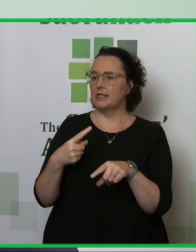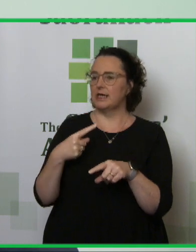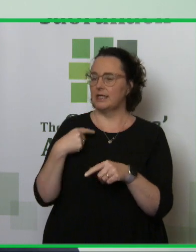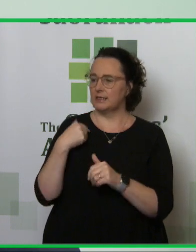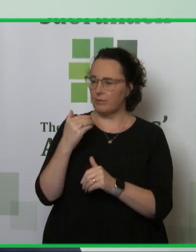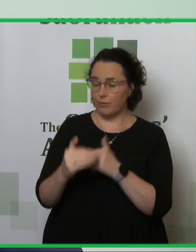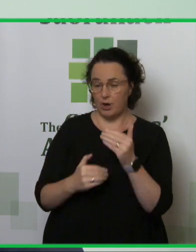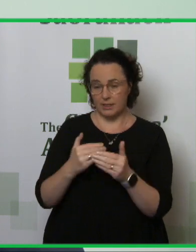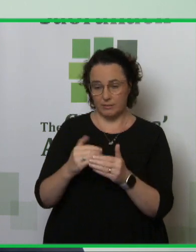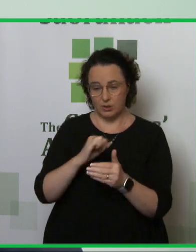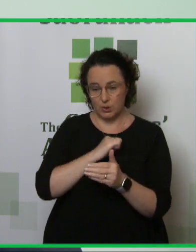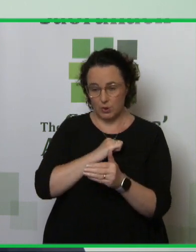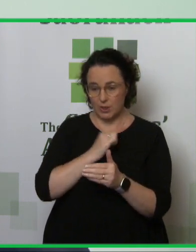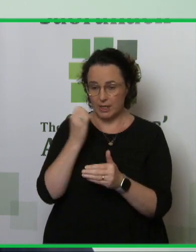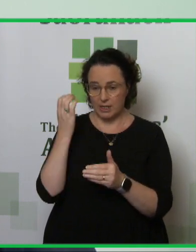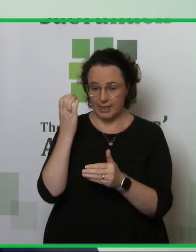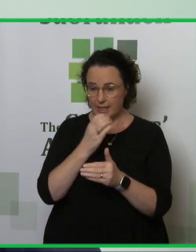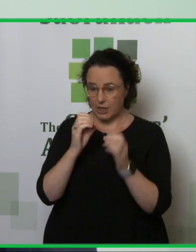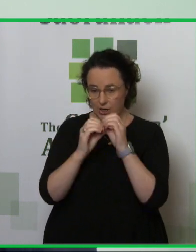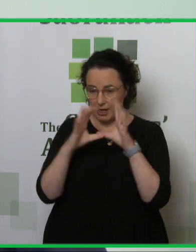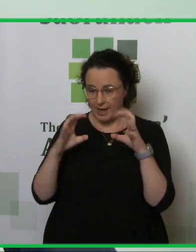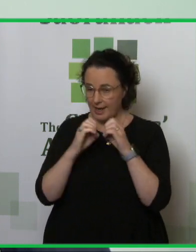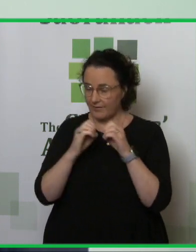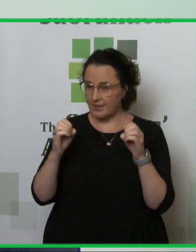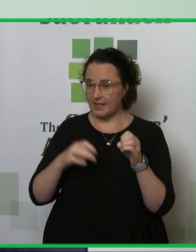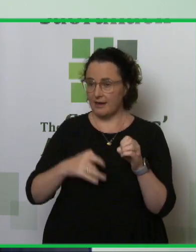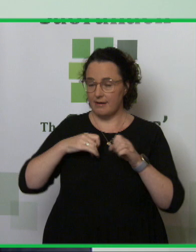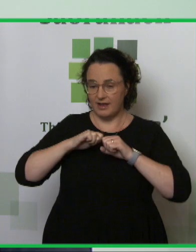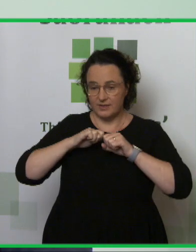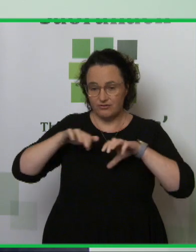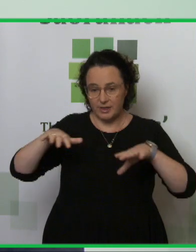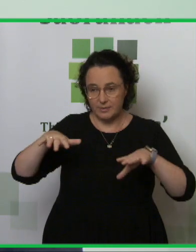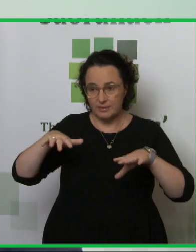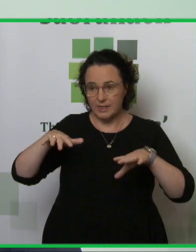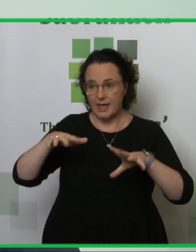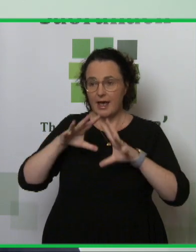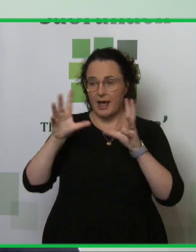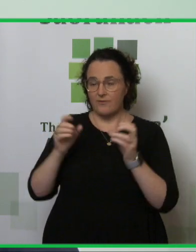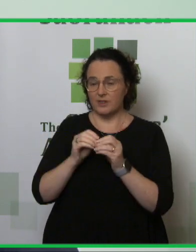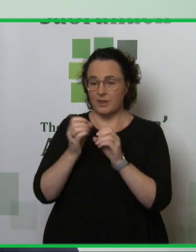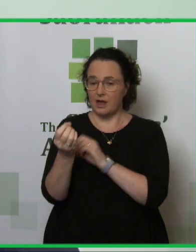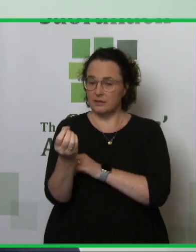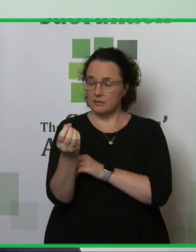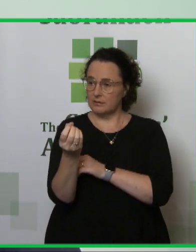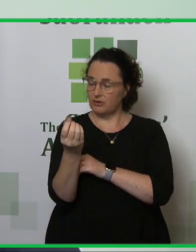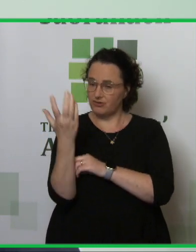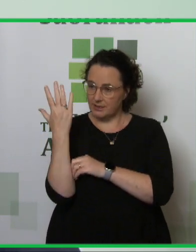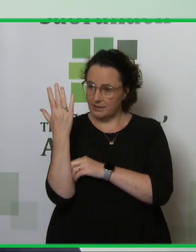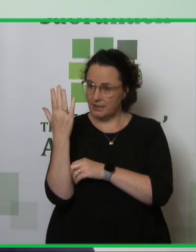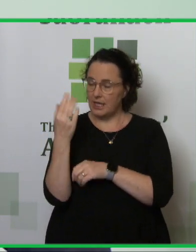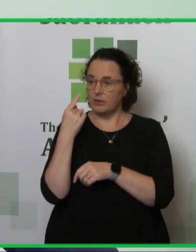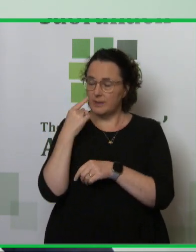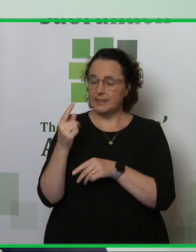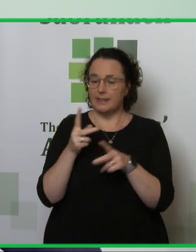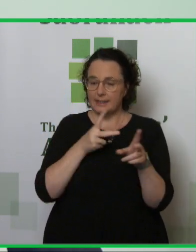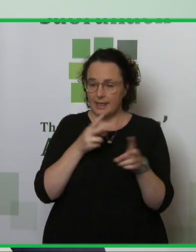utmost transparency. Everything will be live streamed. Everything will be available on screen, so as we edit the ballot papers, you will see the editing taking